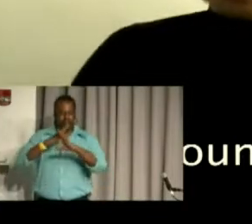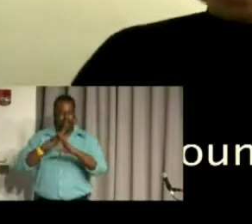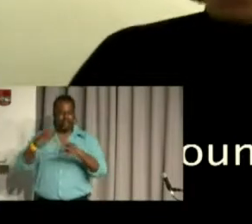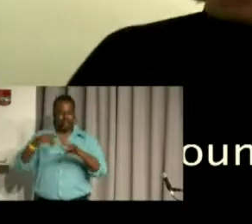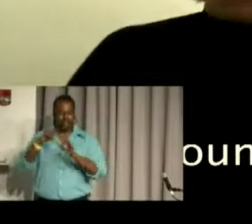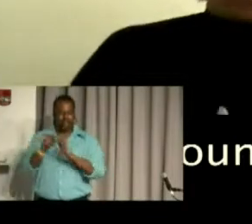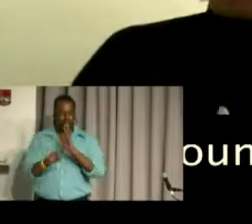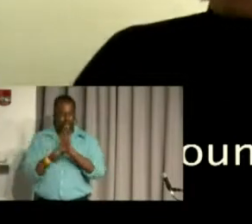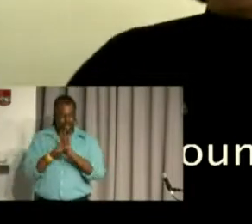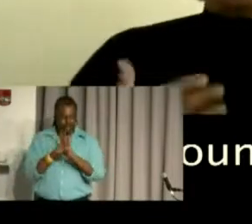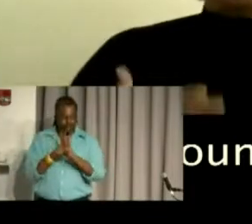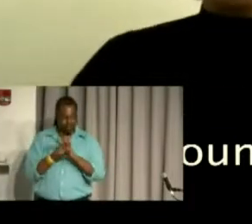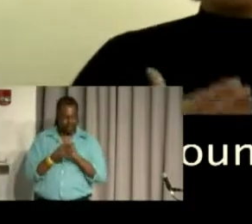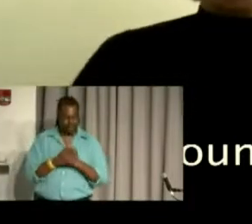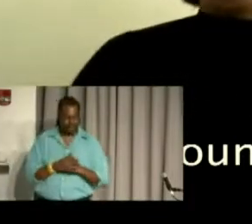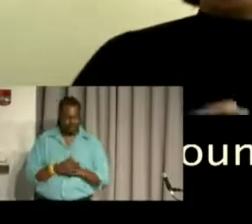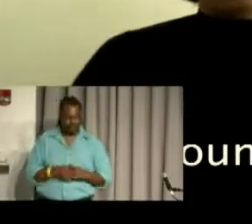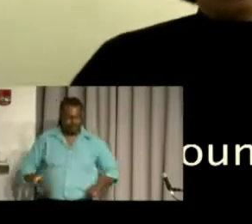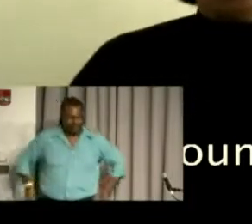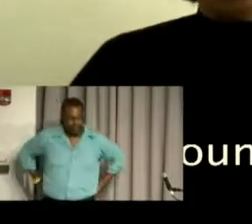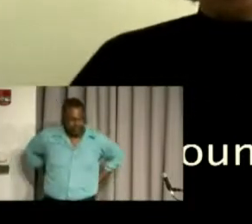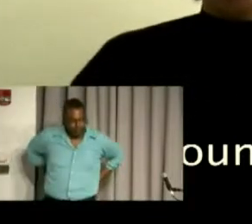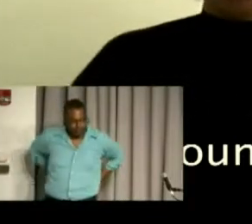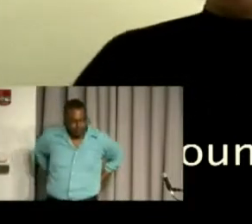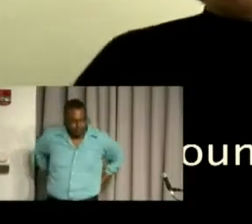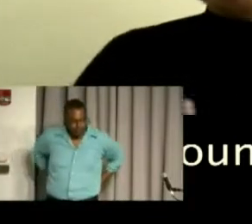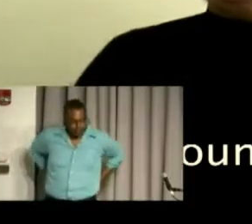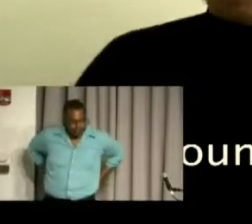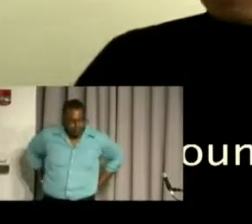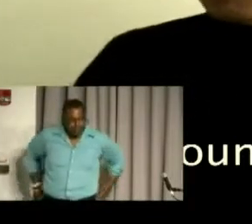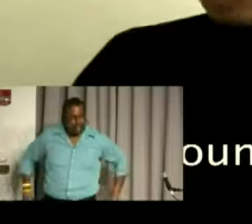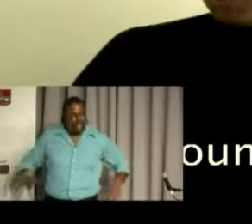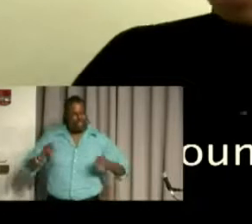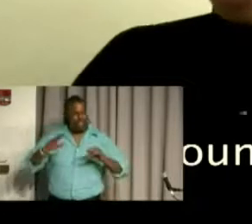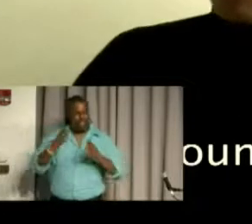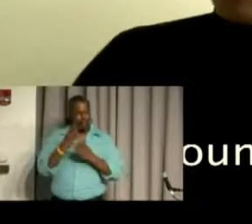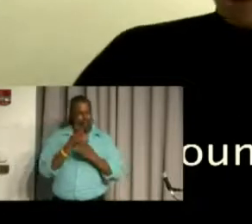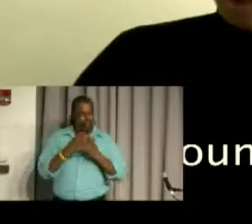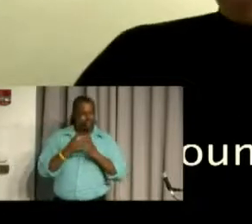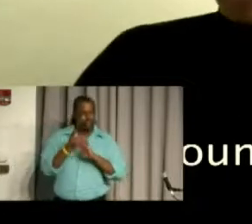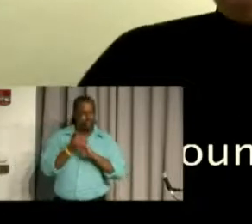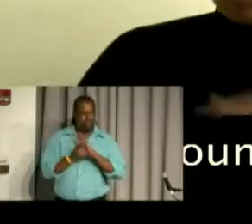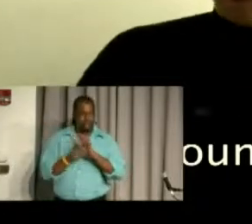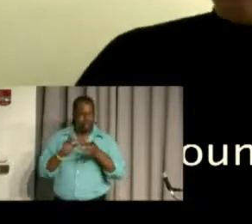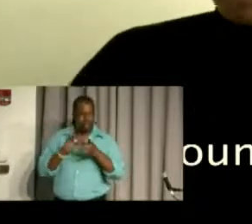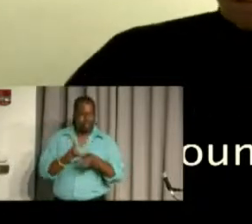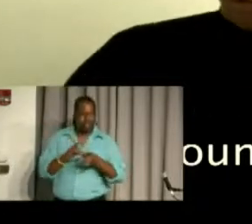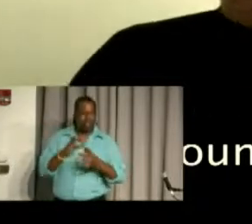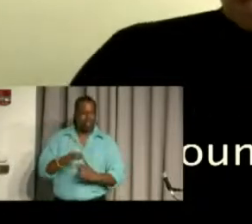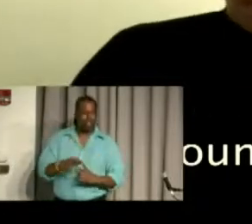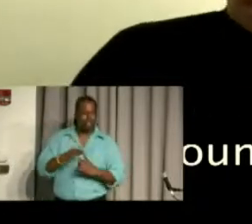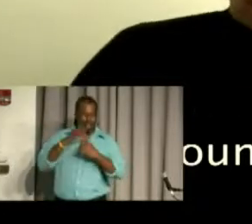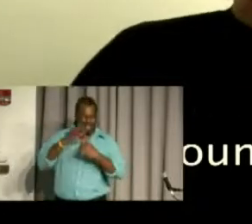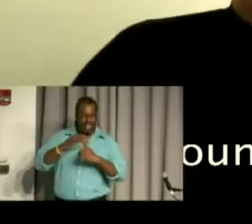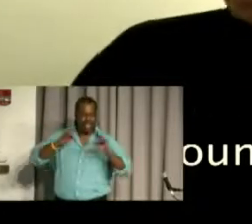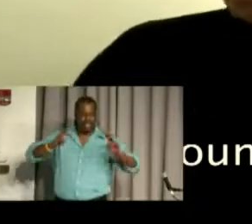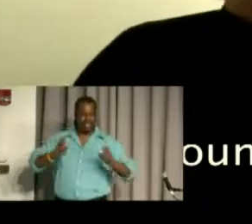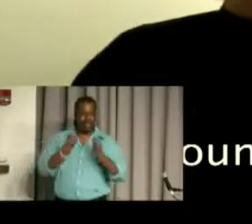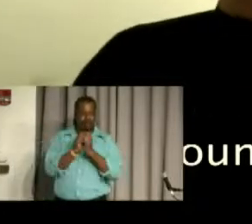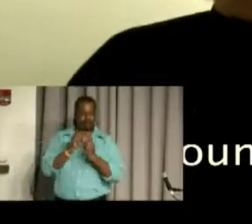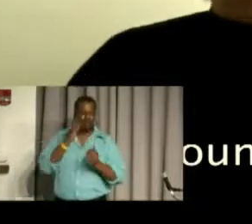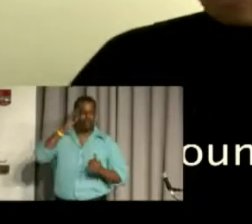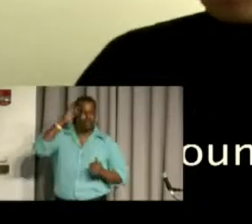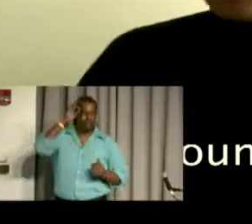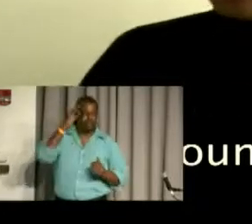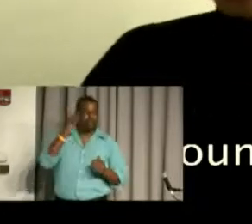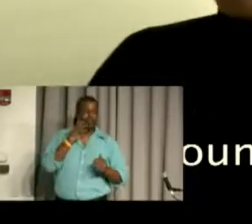These laws were designed to give special consideration to the unique precarity of Indigenous burial grounds throughout the state of Louisiana, which were